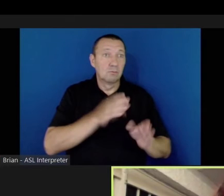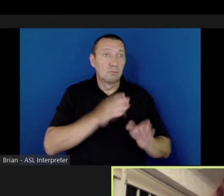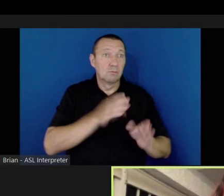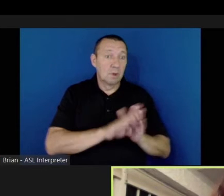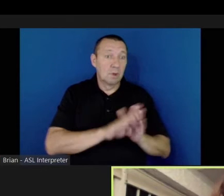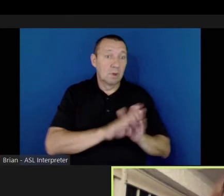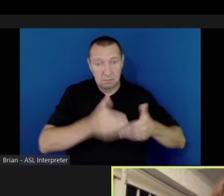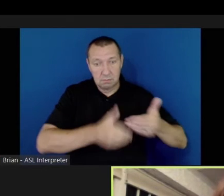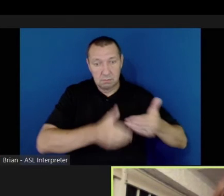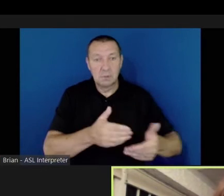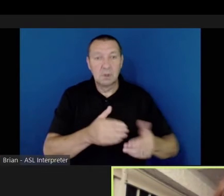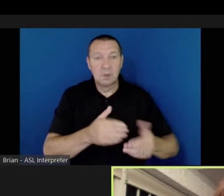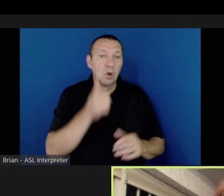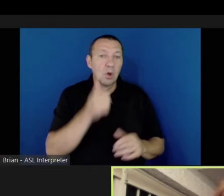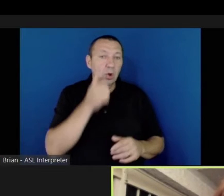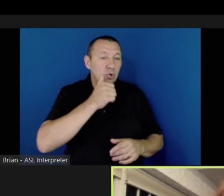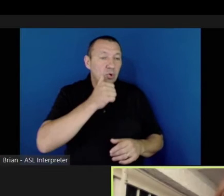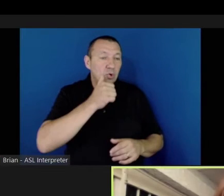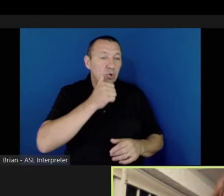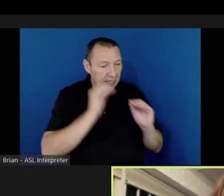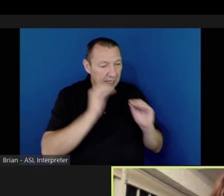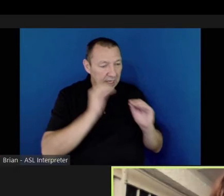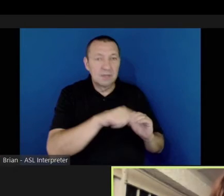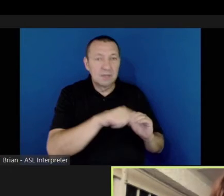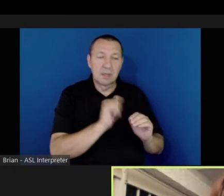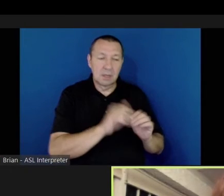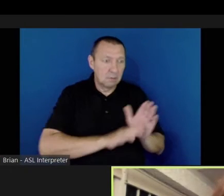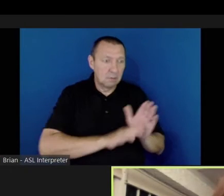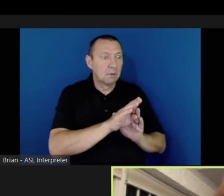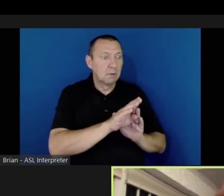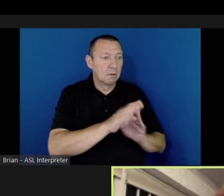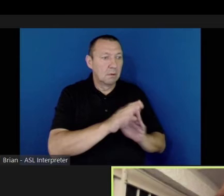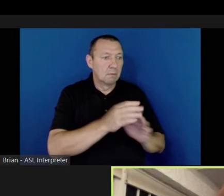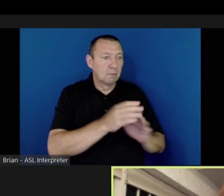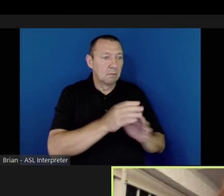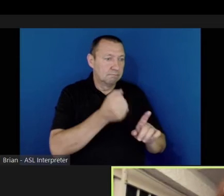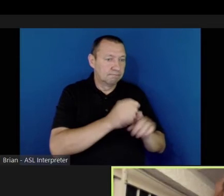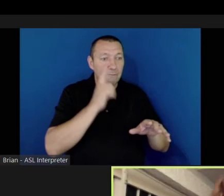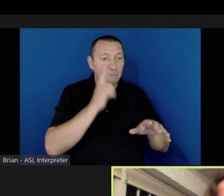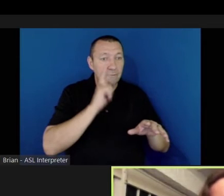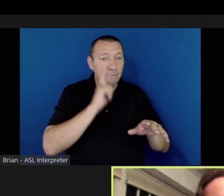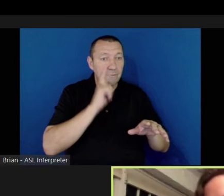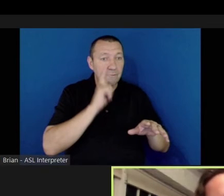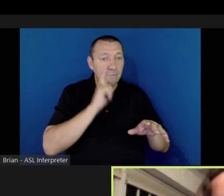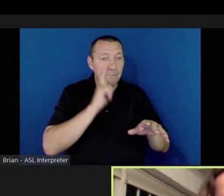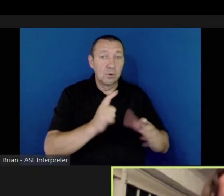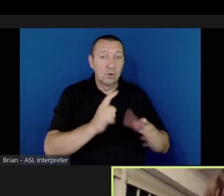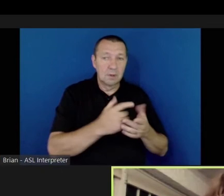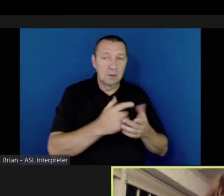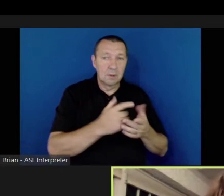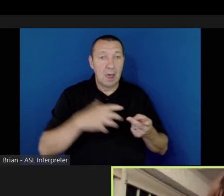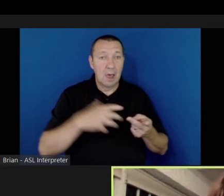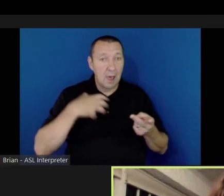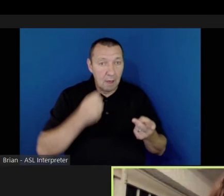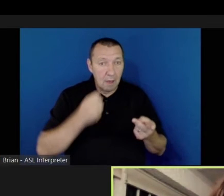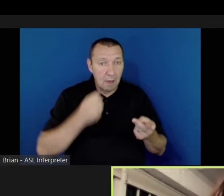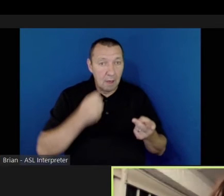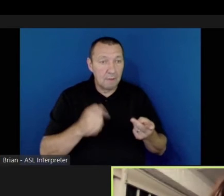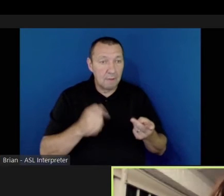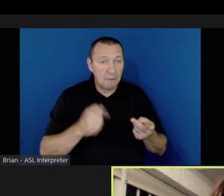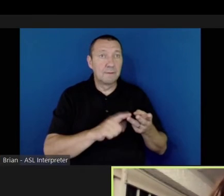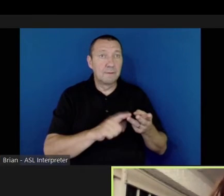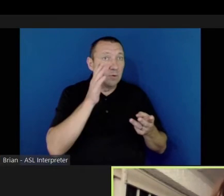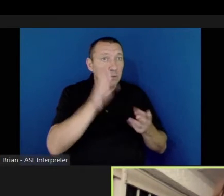really has a multiplier effect that can positively affect earning potential, health, future opportunities for the